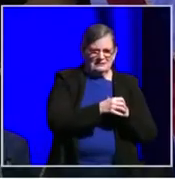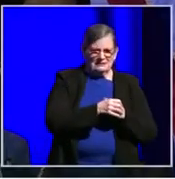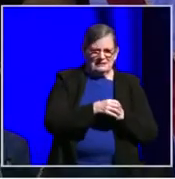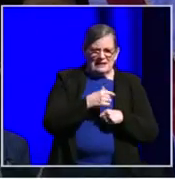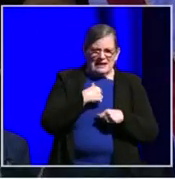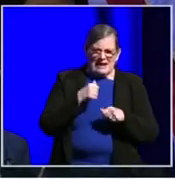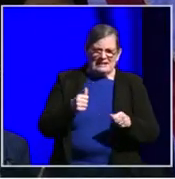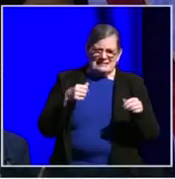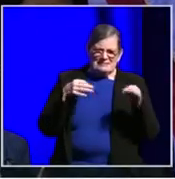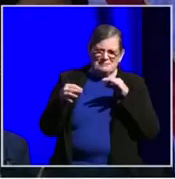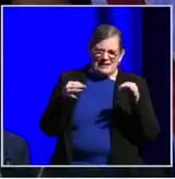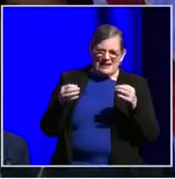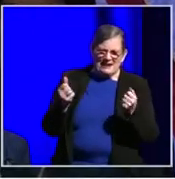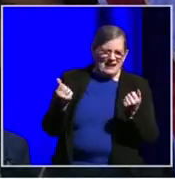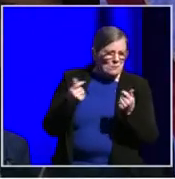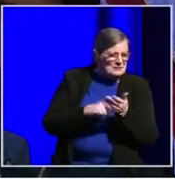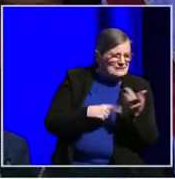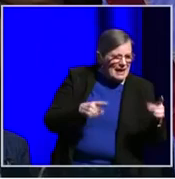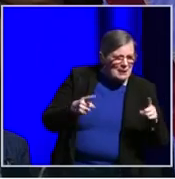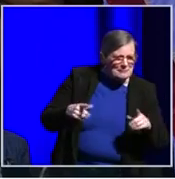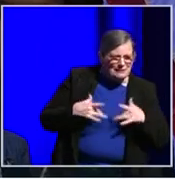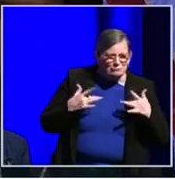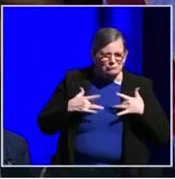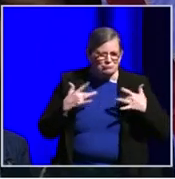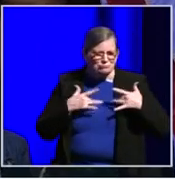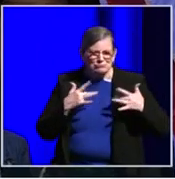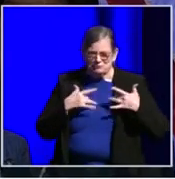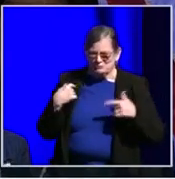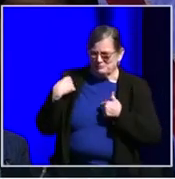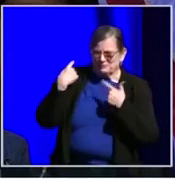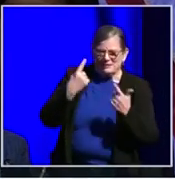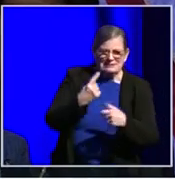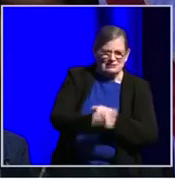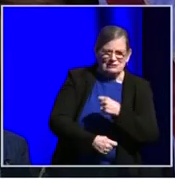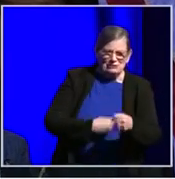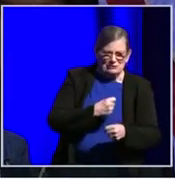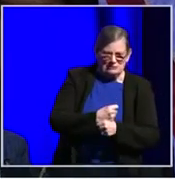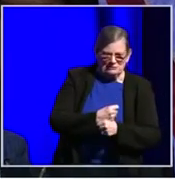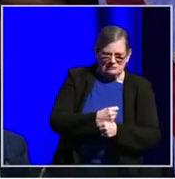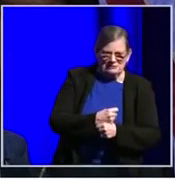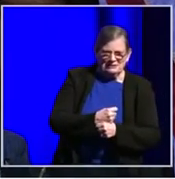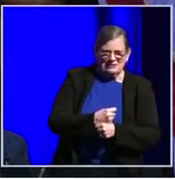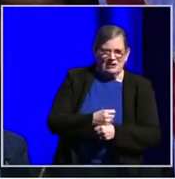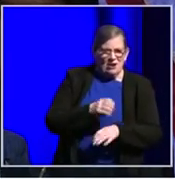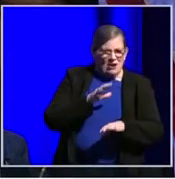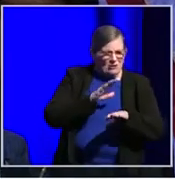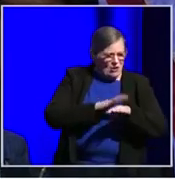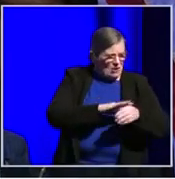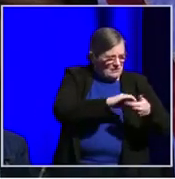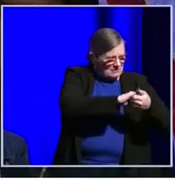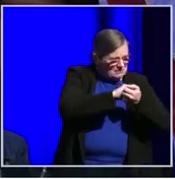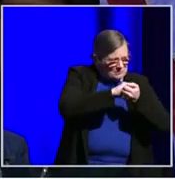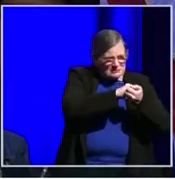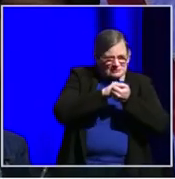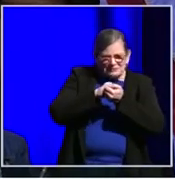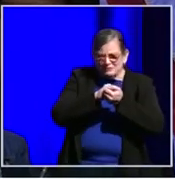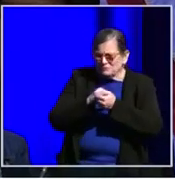over the past 8 years, but instead, I want to focus on several collaborative efforts that illustrate the complexity and beauty of this